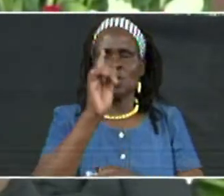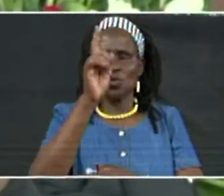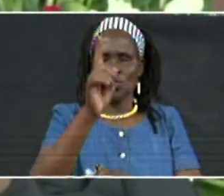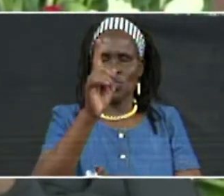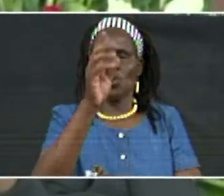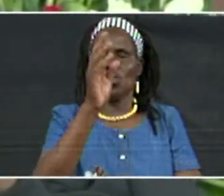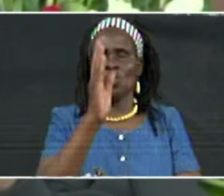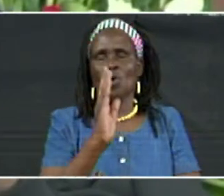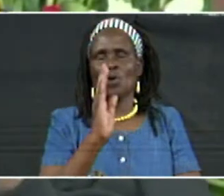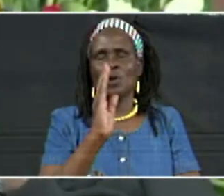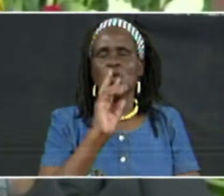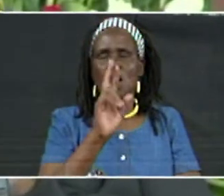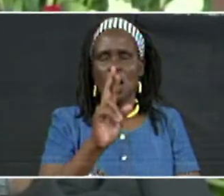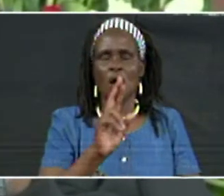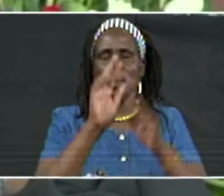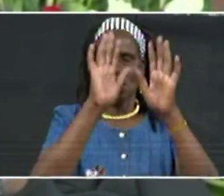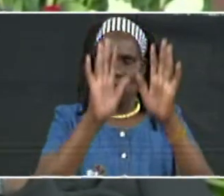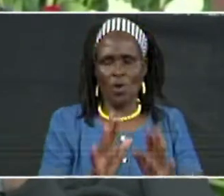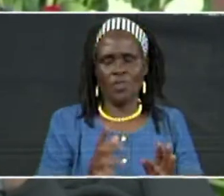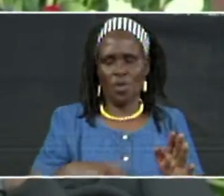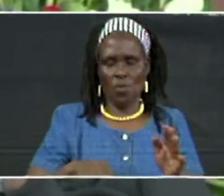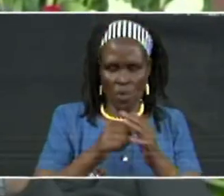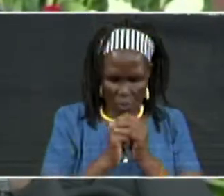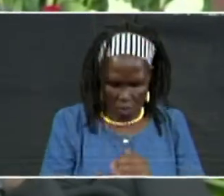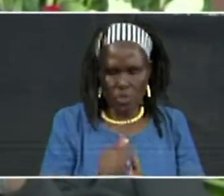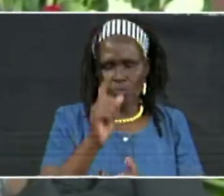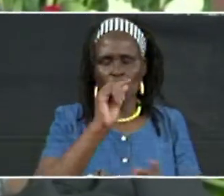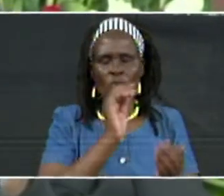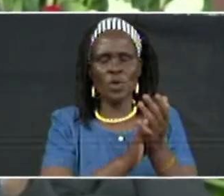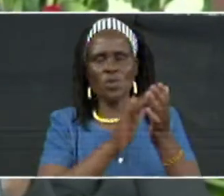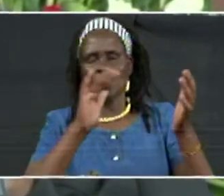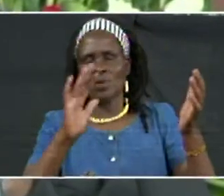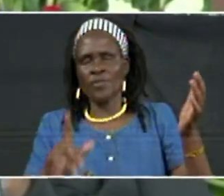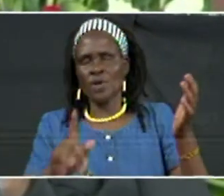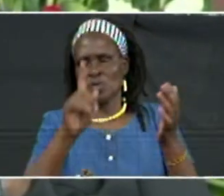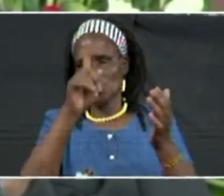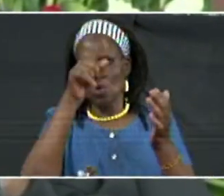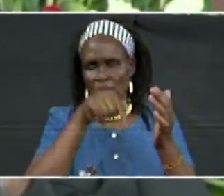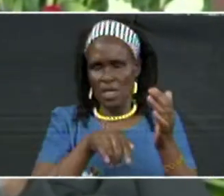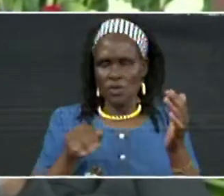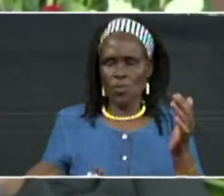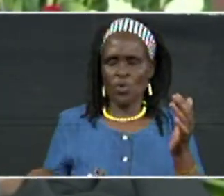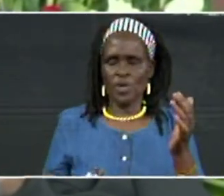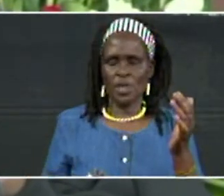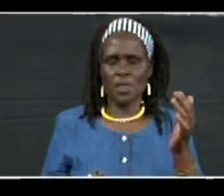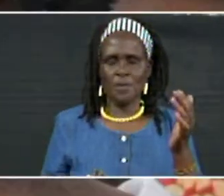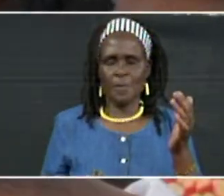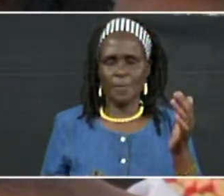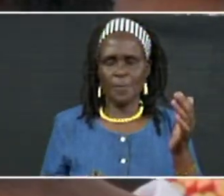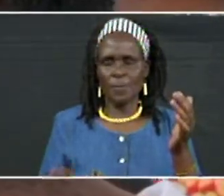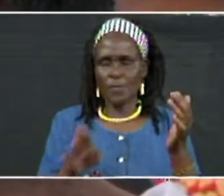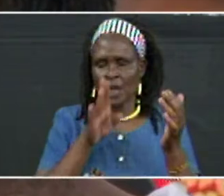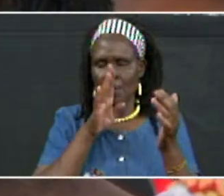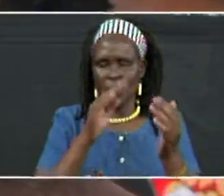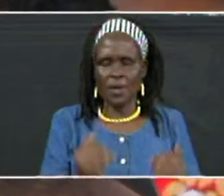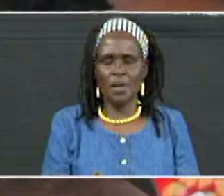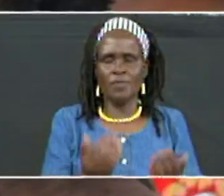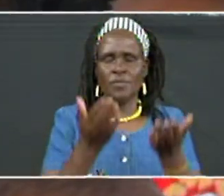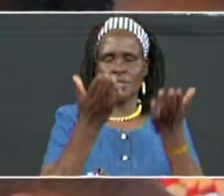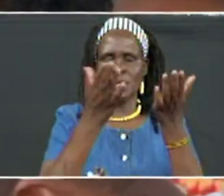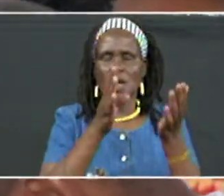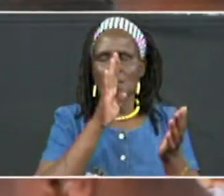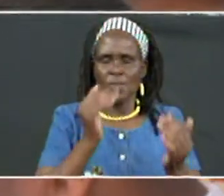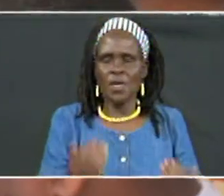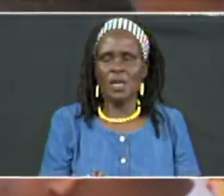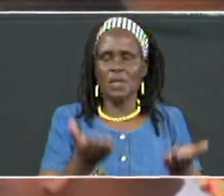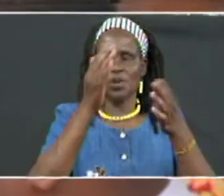worthy. We worship you. We glorify you this morning. Be lifted. Be lifted on